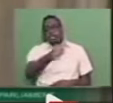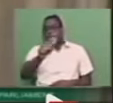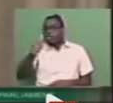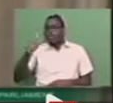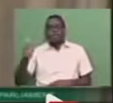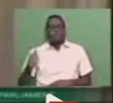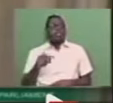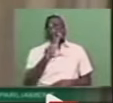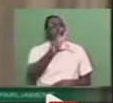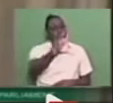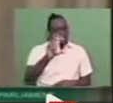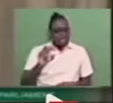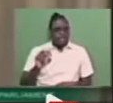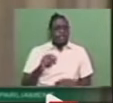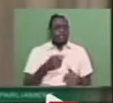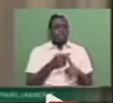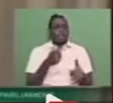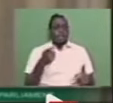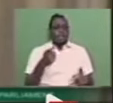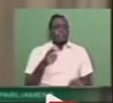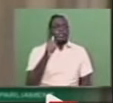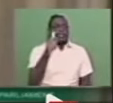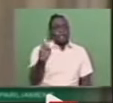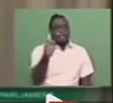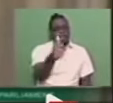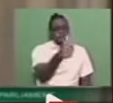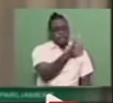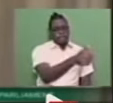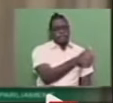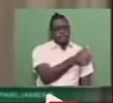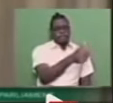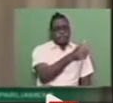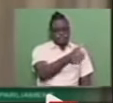the profitability of NP as an organization,